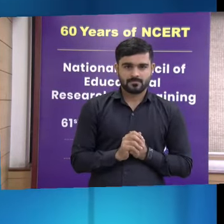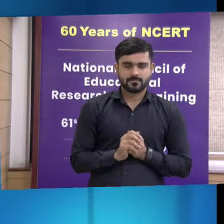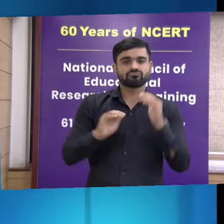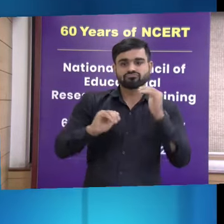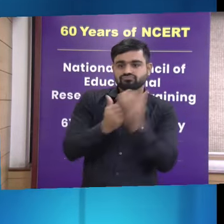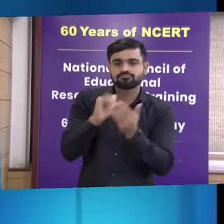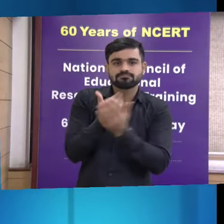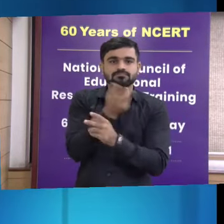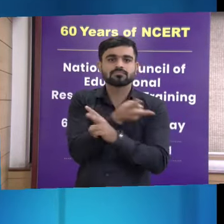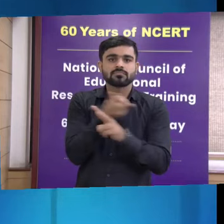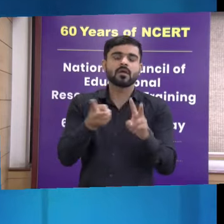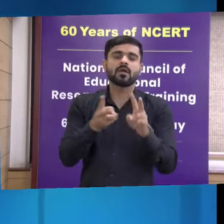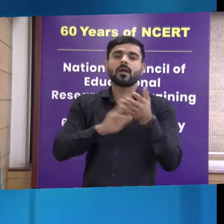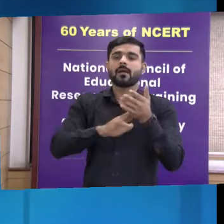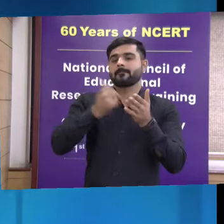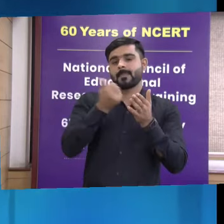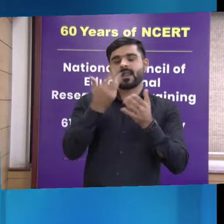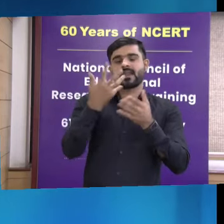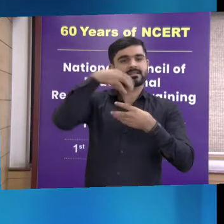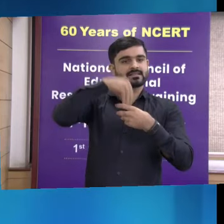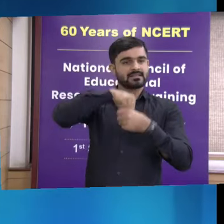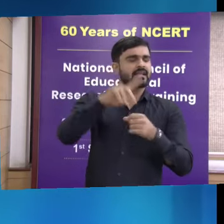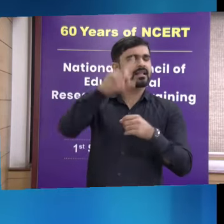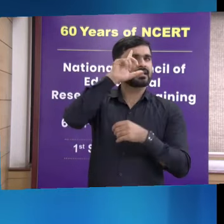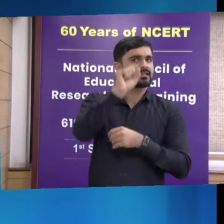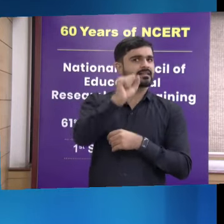initiatives of this ministry. Even I remember